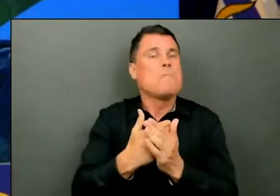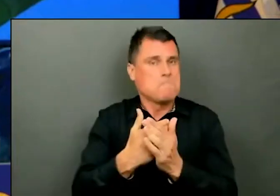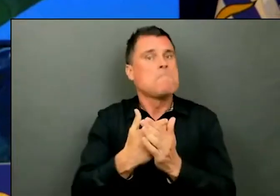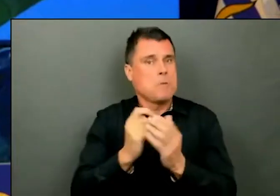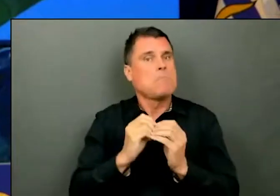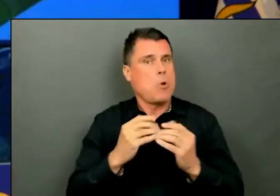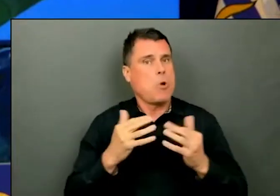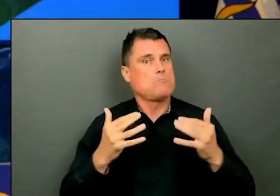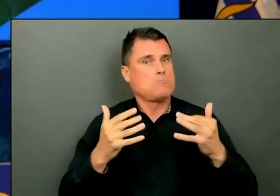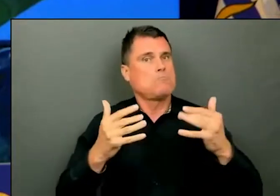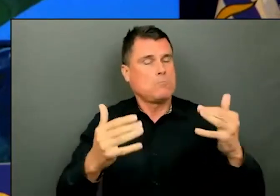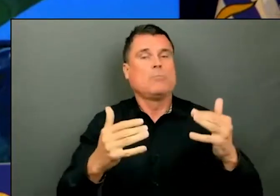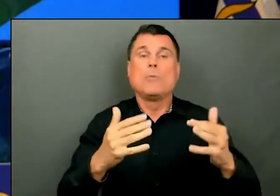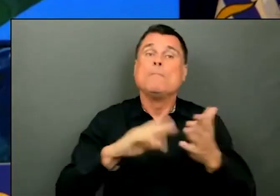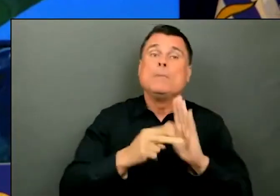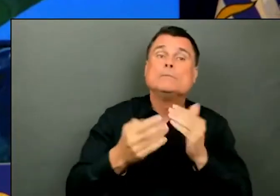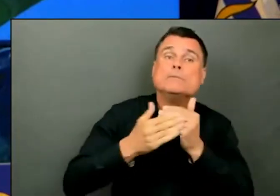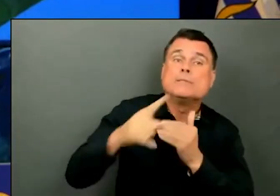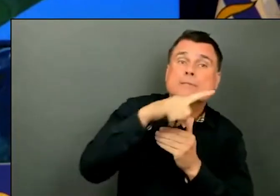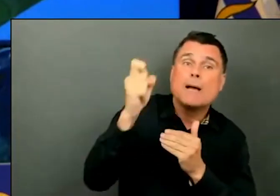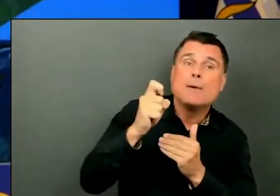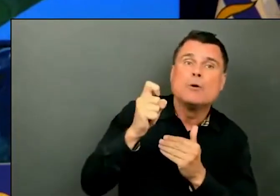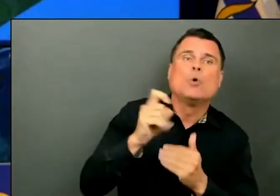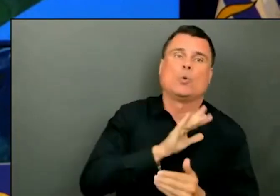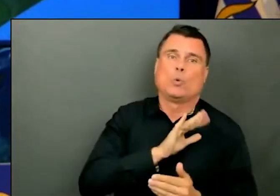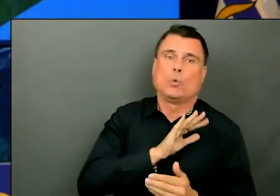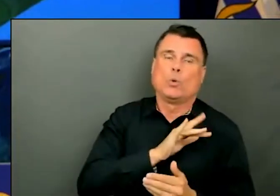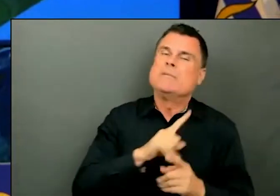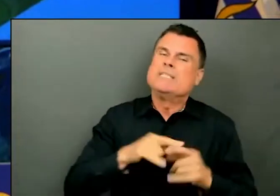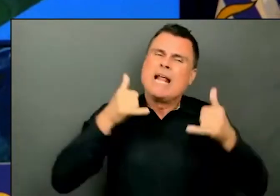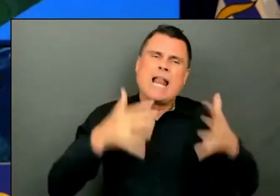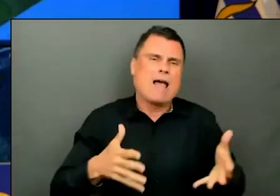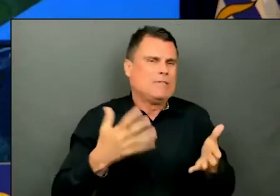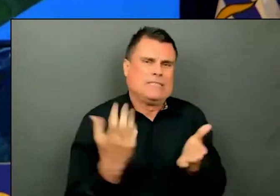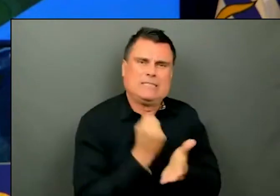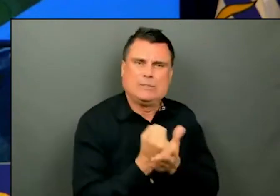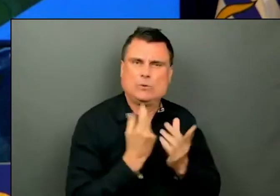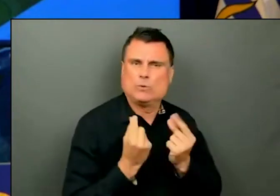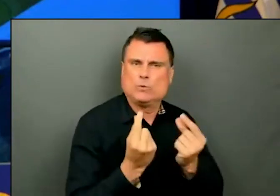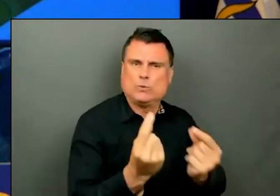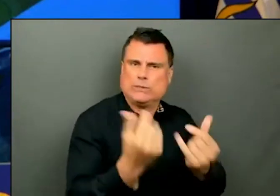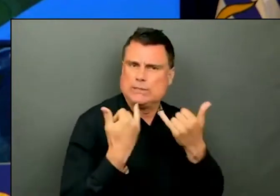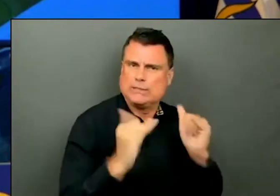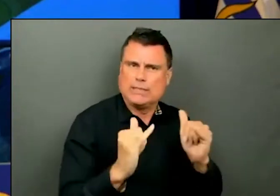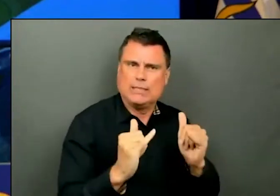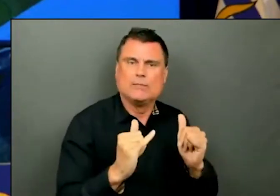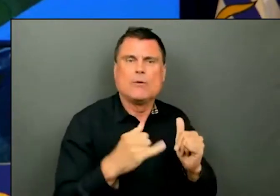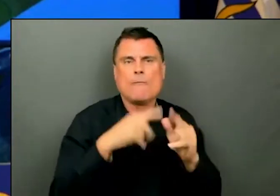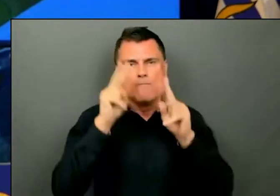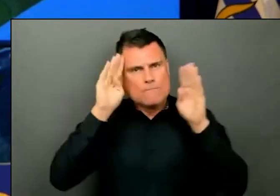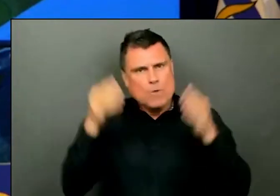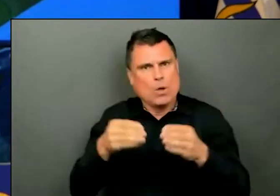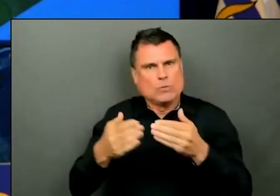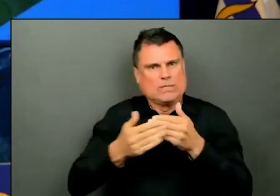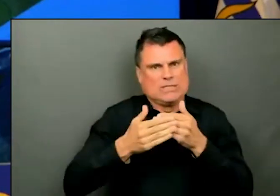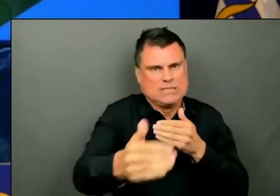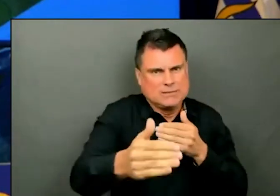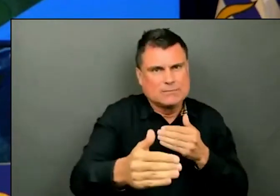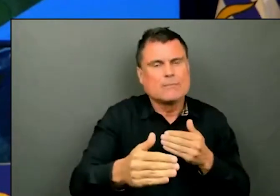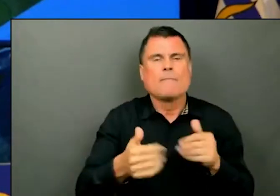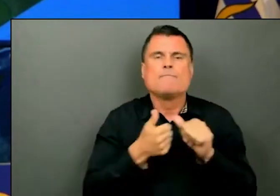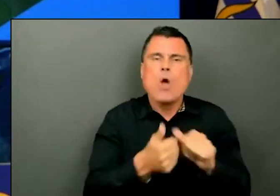summer. We have challenges to be sure, but we need to focus for the next number of days on following rules, making sure we're not